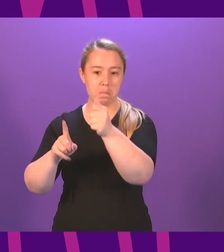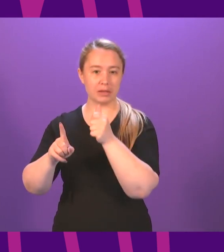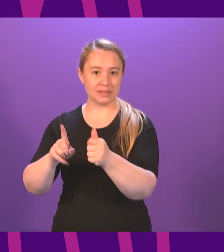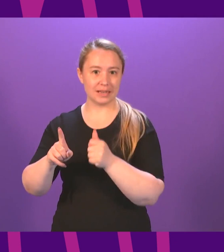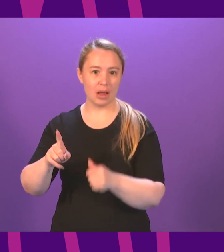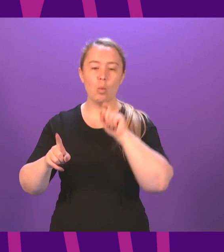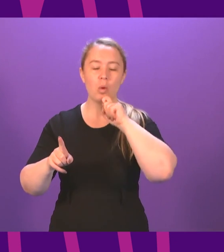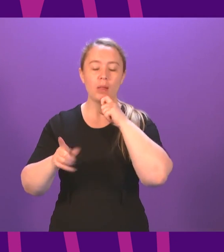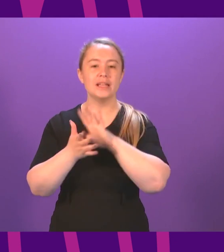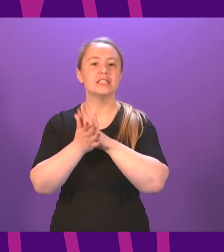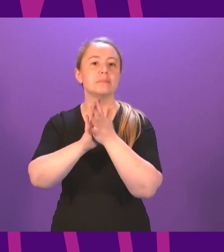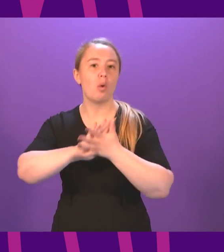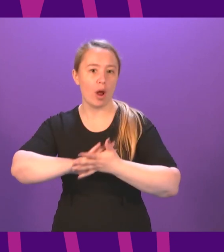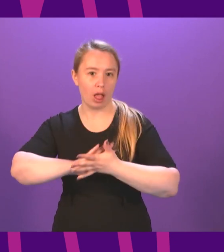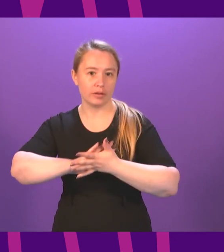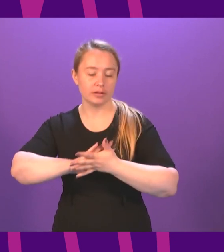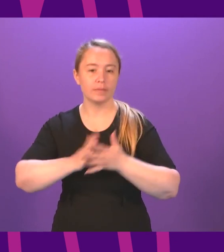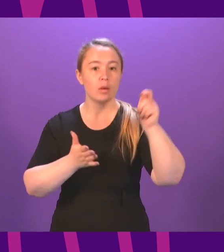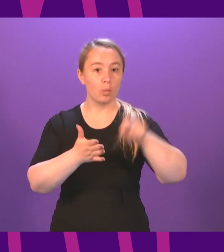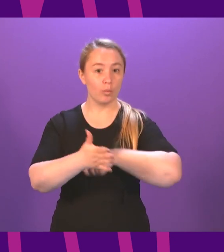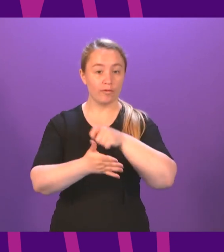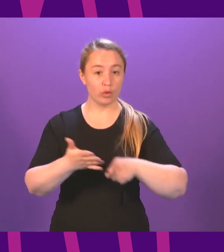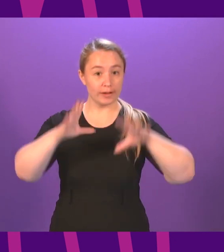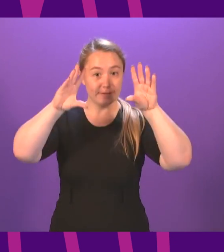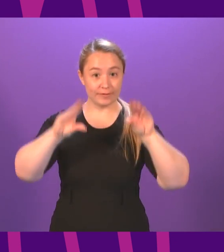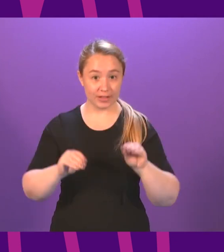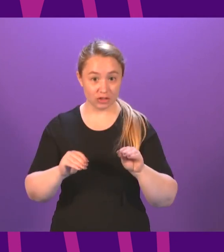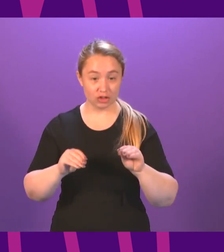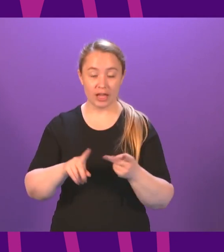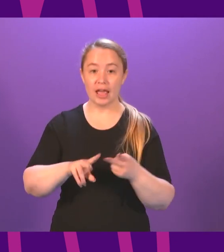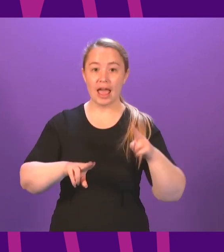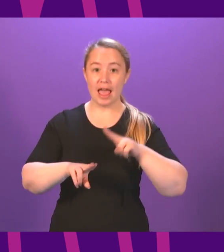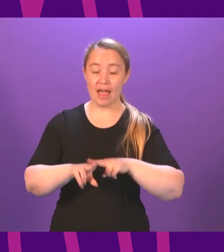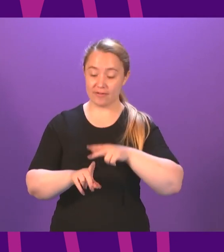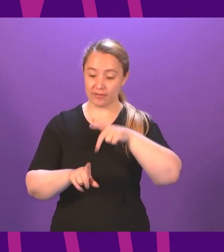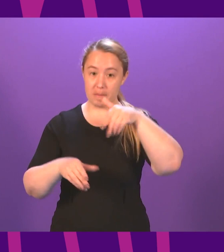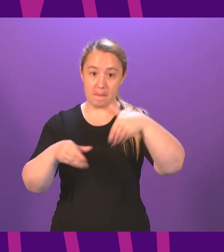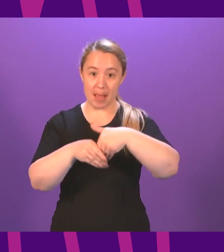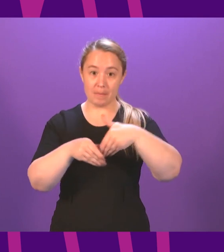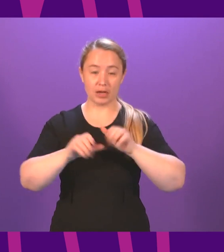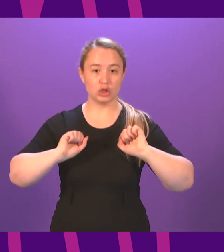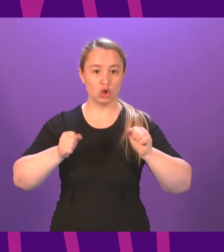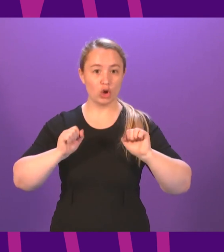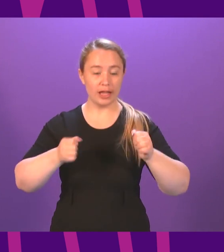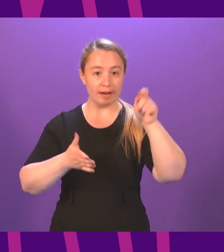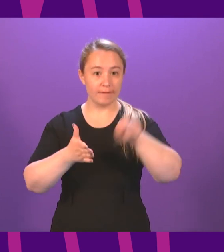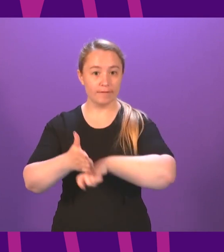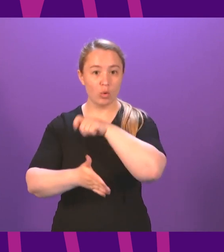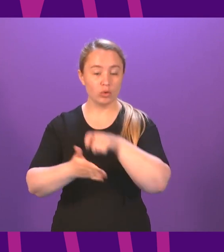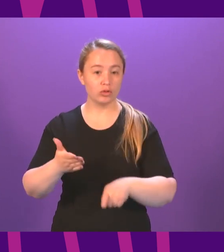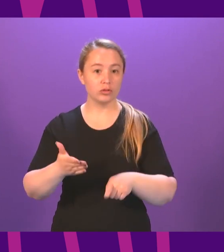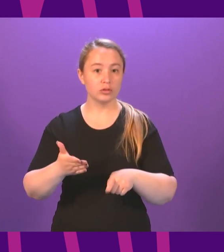treated as spoiled. And once the voting for candidates is completed, members who have not voted for a candidate will then be given the